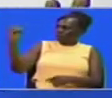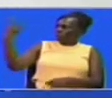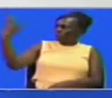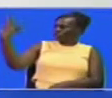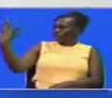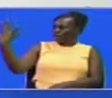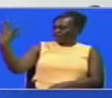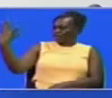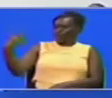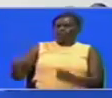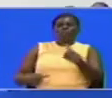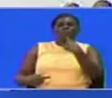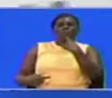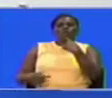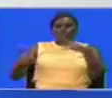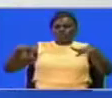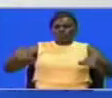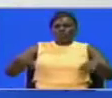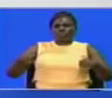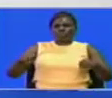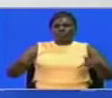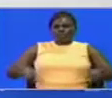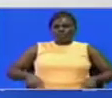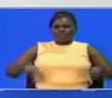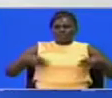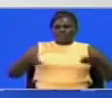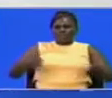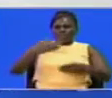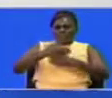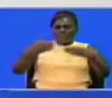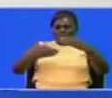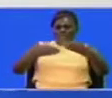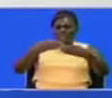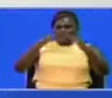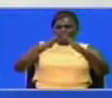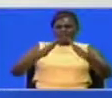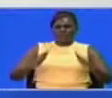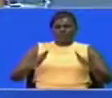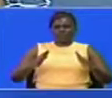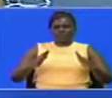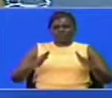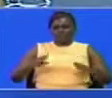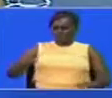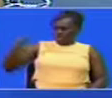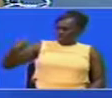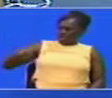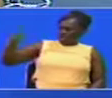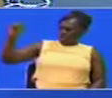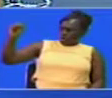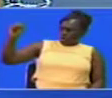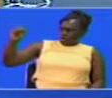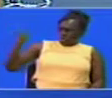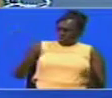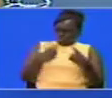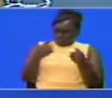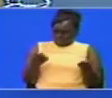2005 have been occupied by the Pokots. Living there, building houses in right, their livestock. So I need to... Baringo North, for example, as I